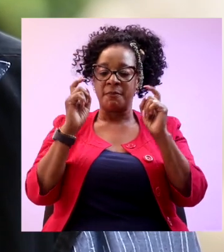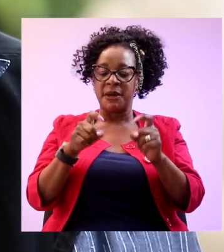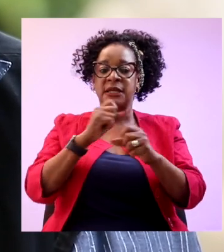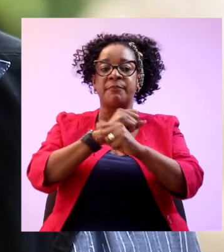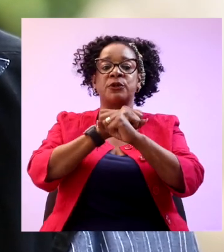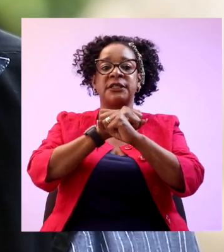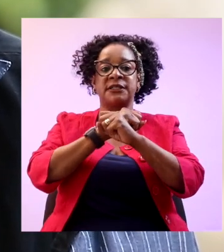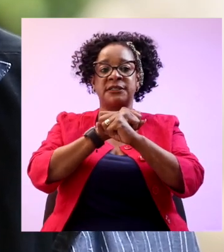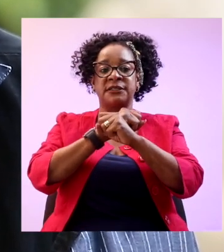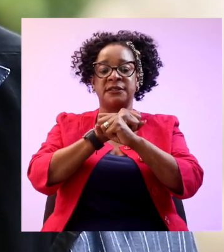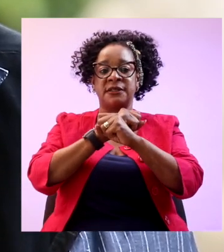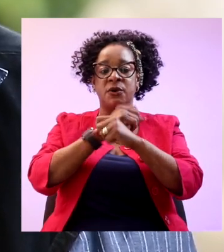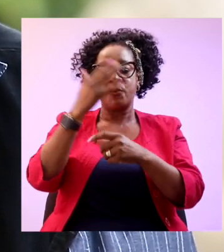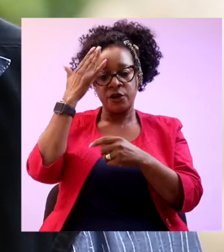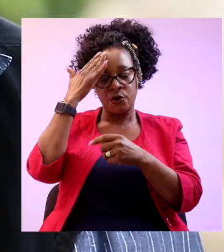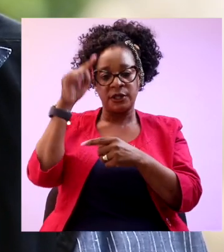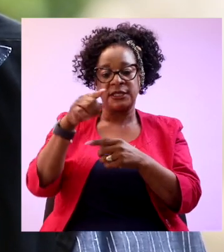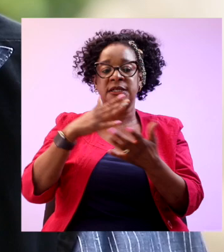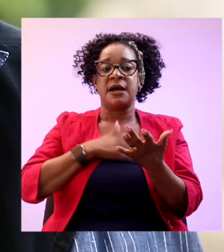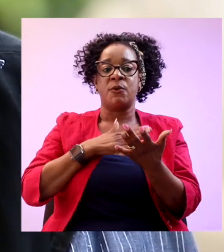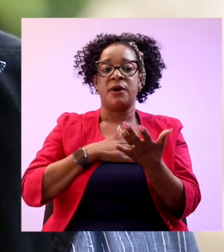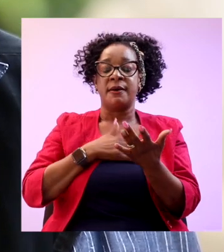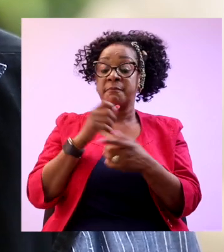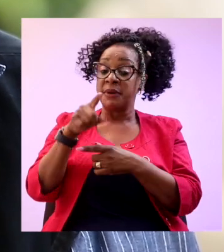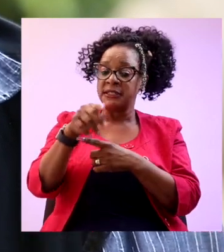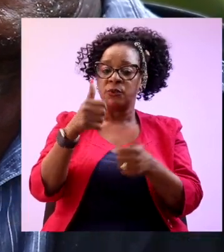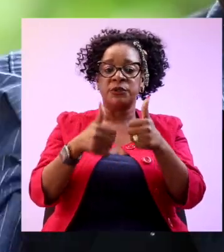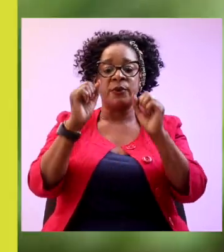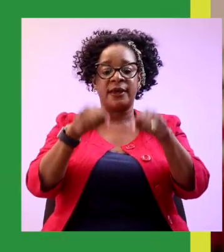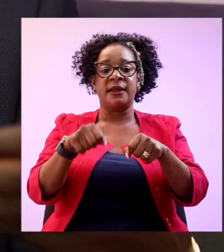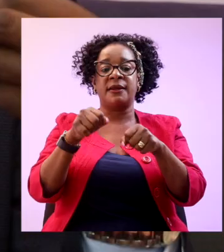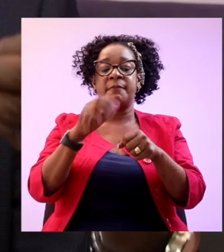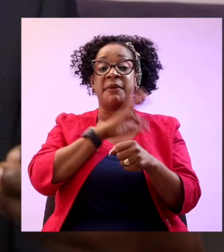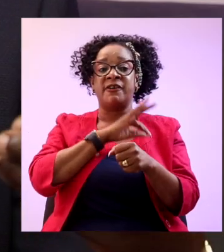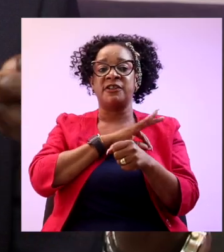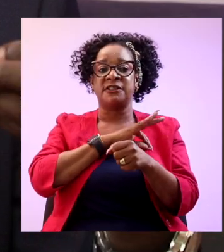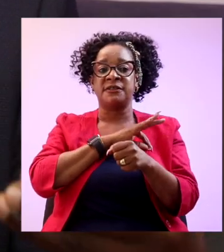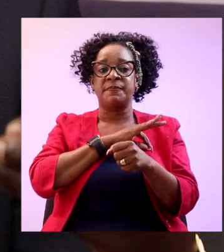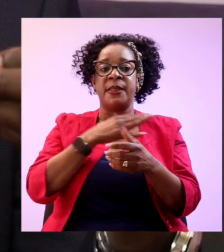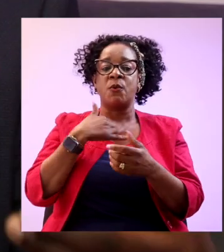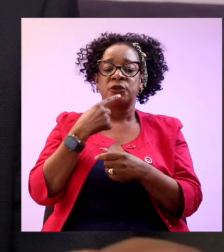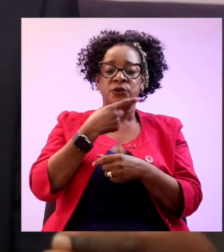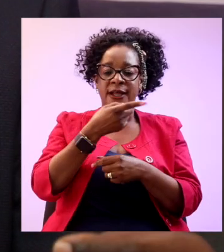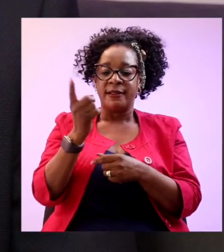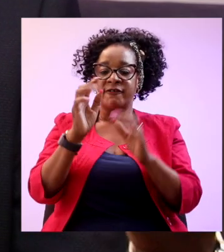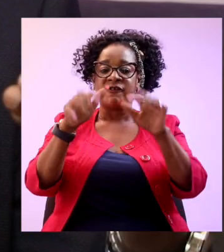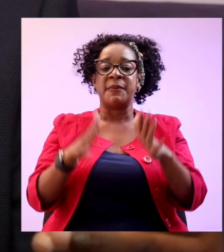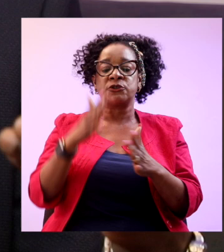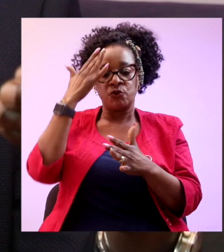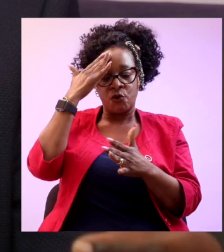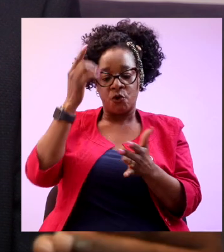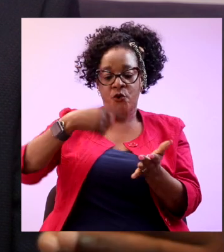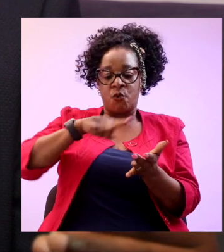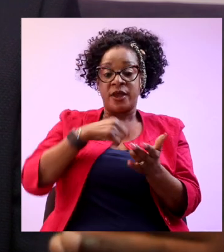tuilinde Bixa tukijua ni mali yetu na ni mmea ambao unaweza kutufaidi. So I want the farmers to know we are